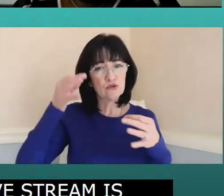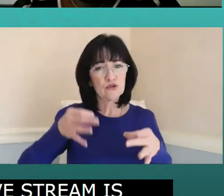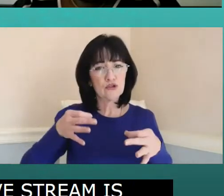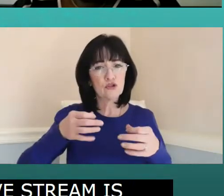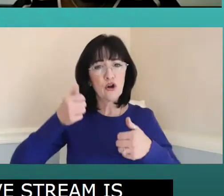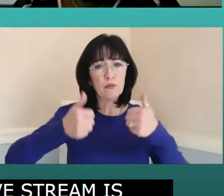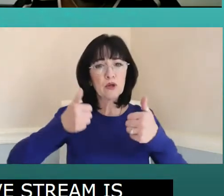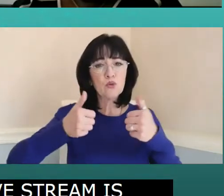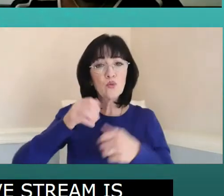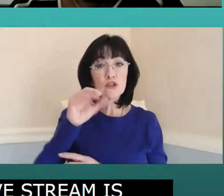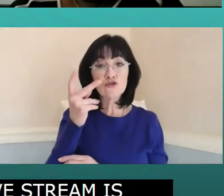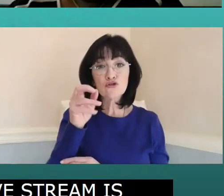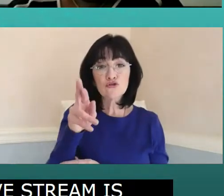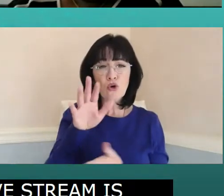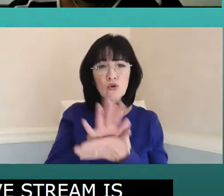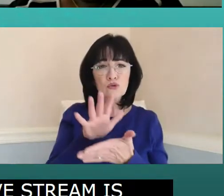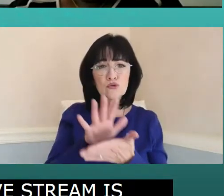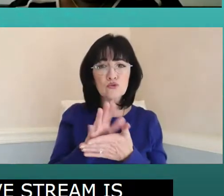these programs?